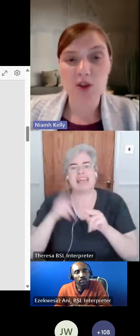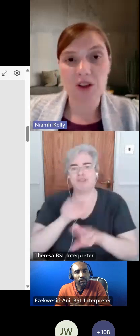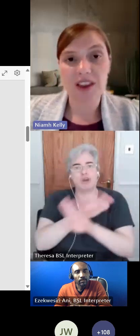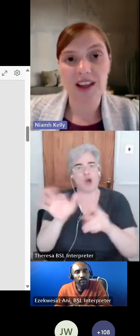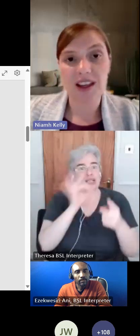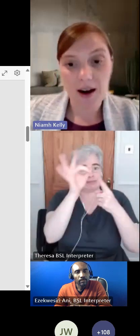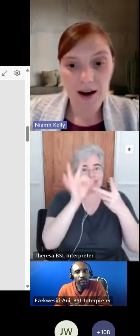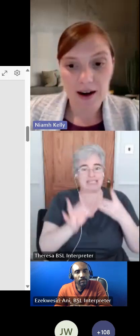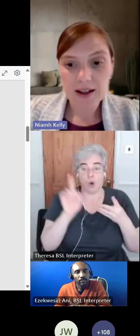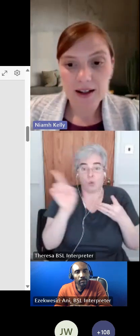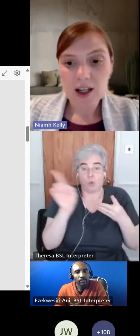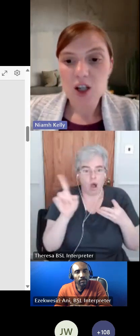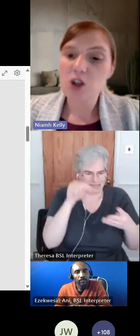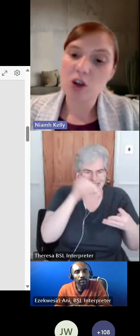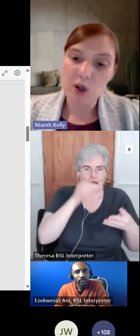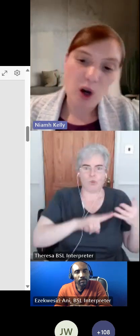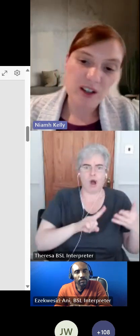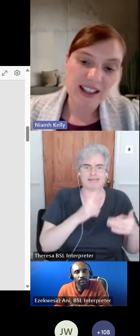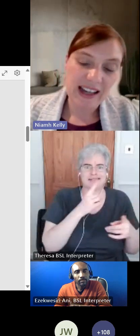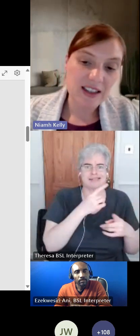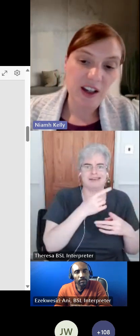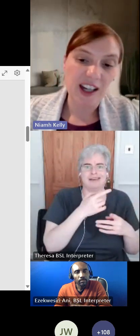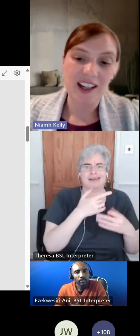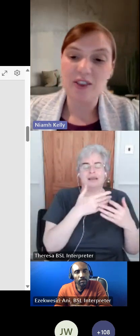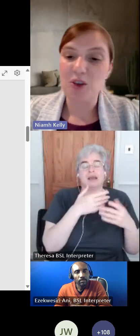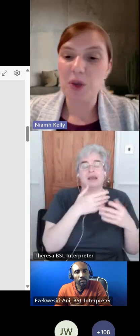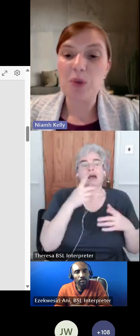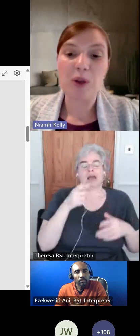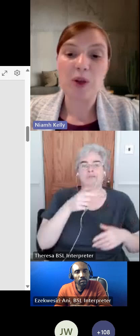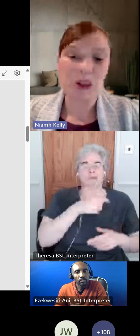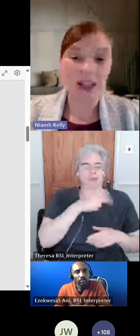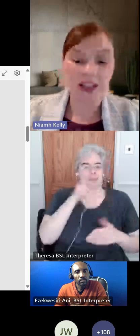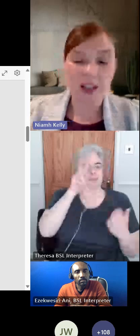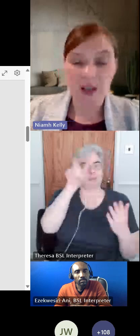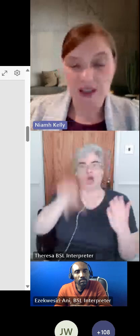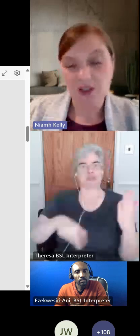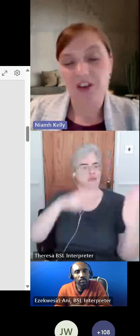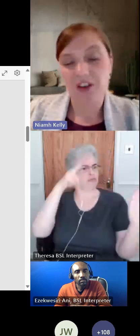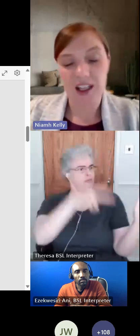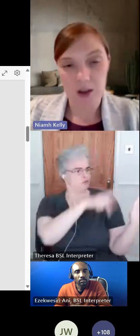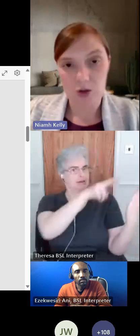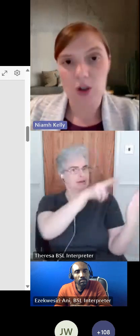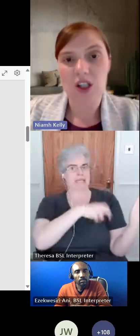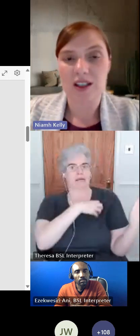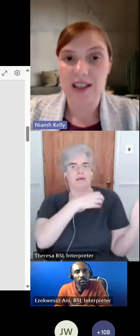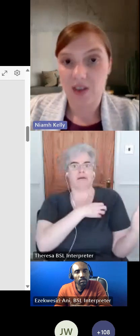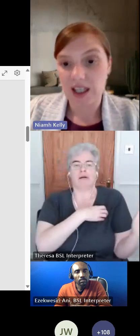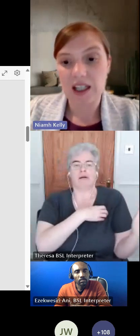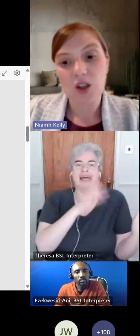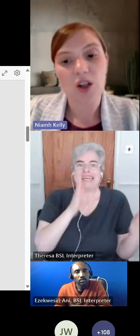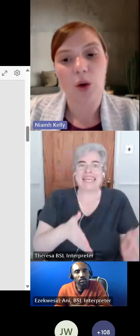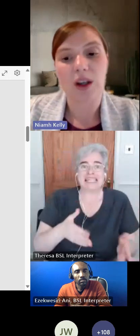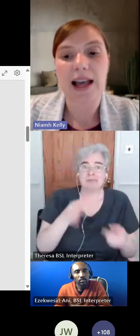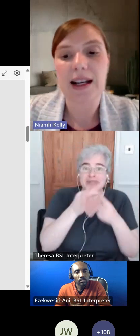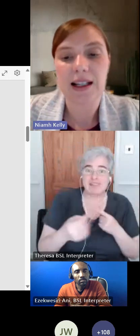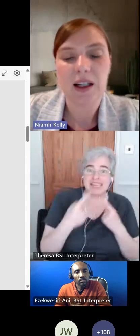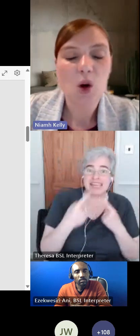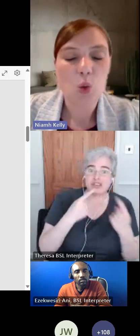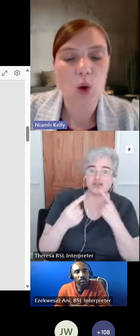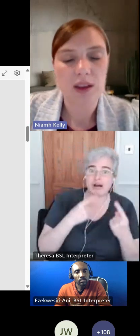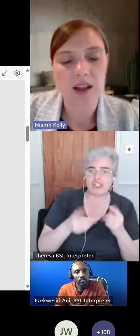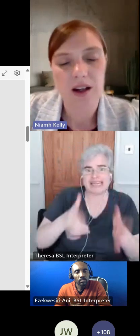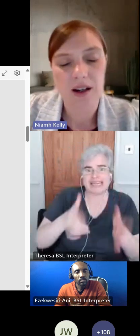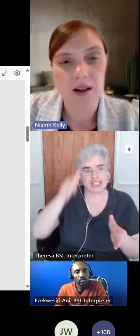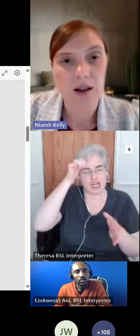those multiple things are, you can be causing anxiety for people who need specific instructions and they need to know